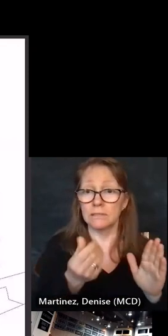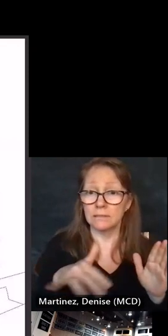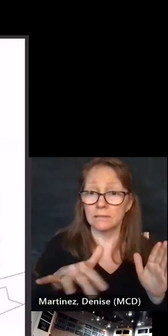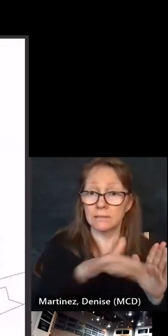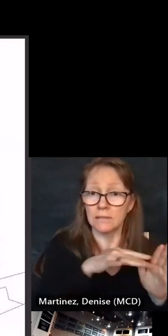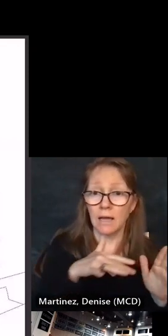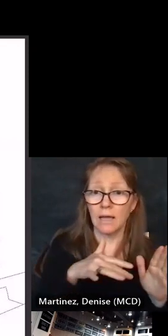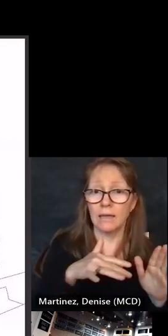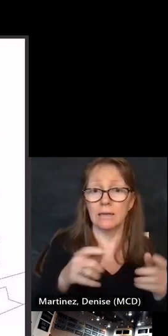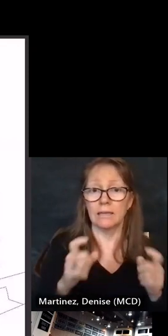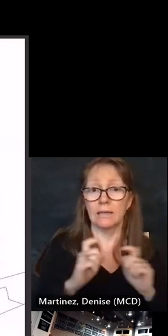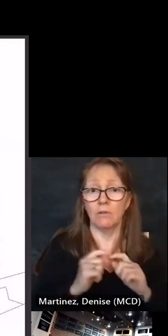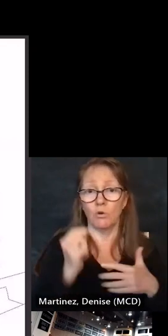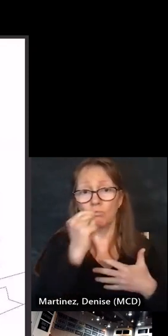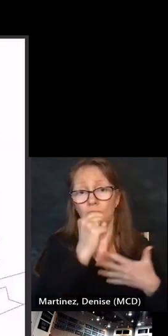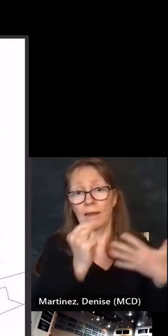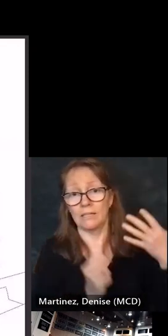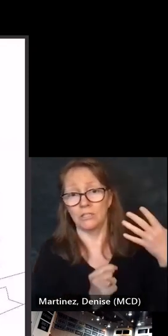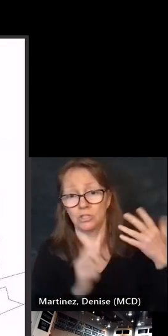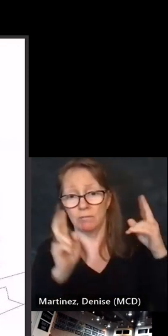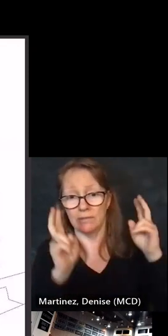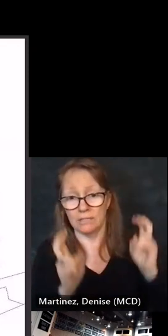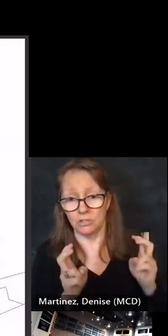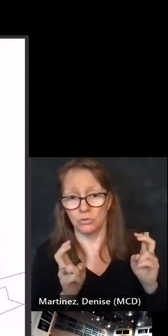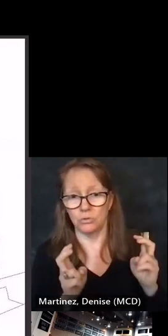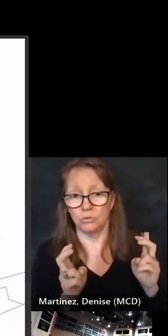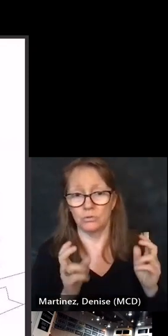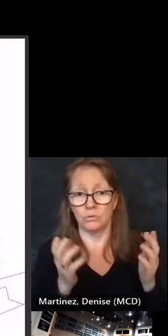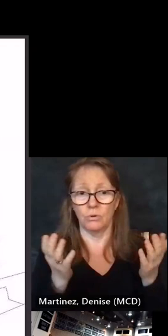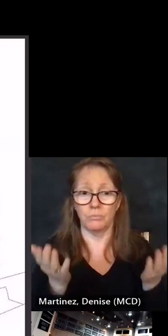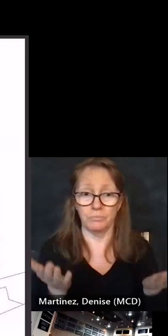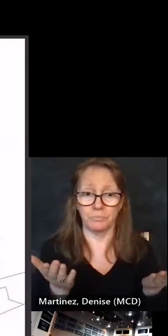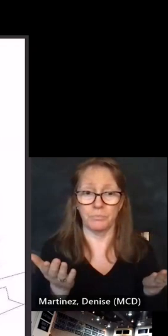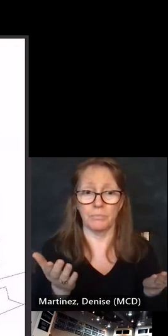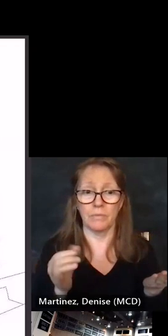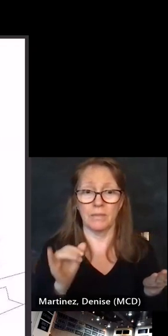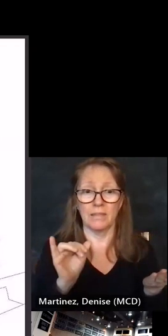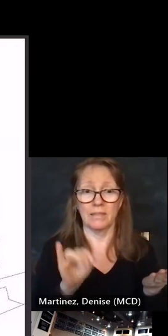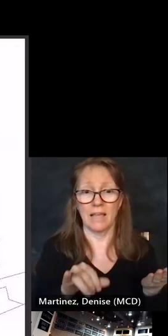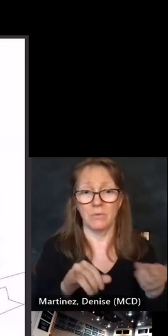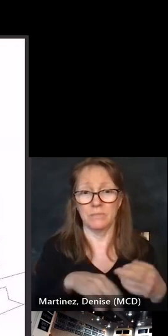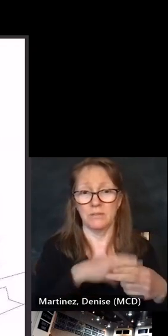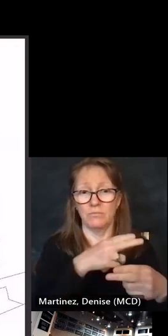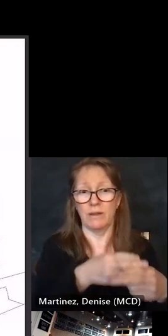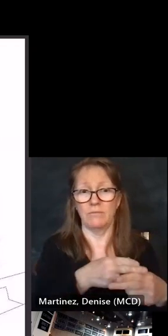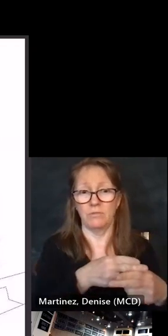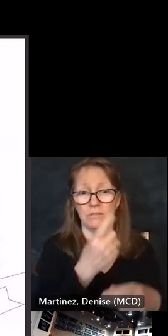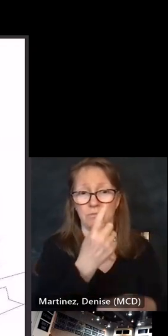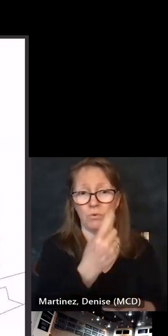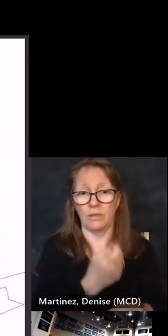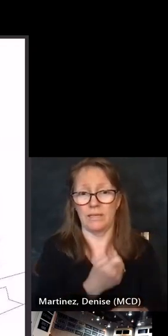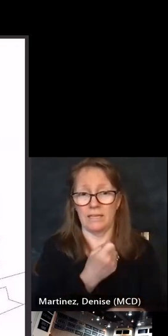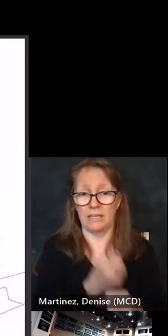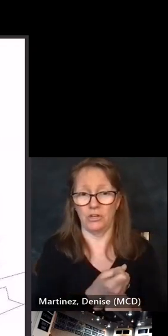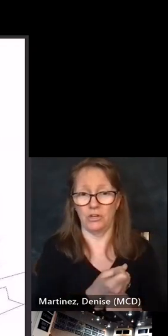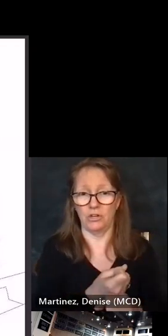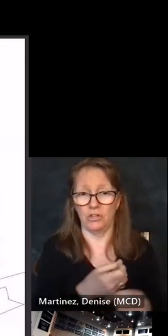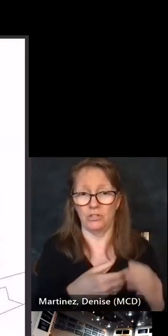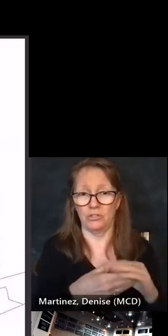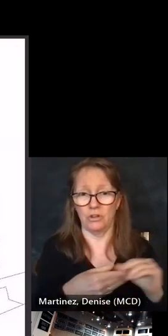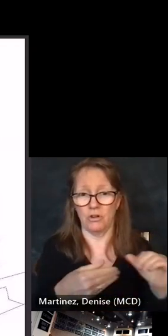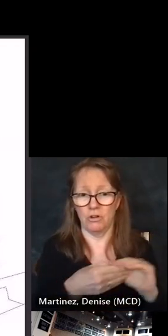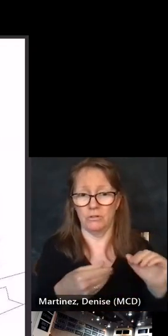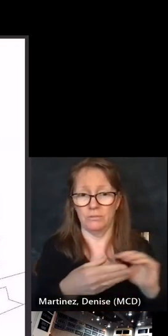other issues. And so, you know, that was that reference to the year. And I think the reference